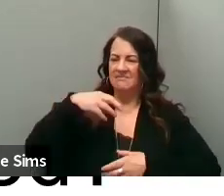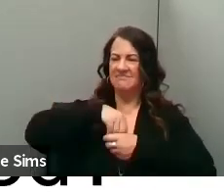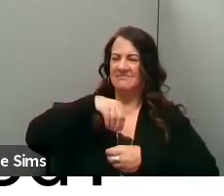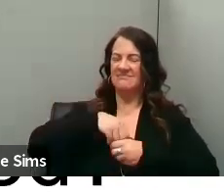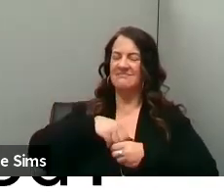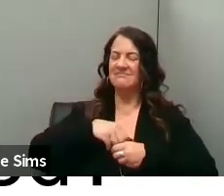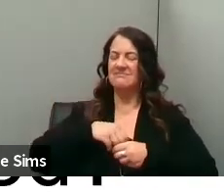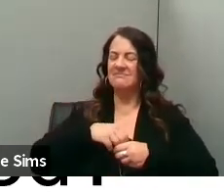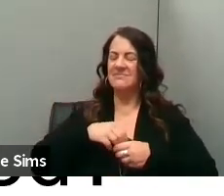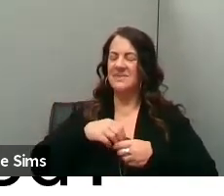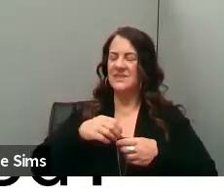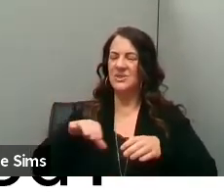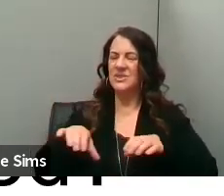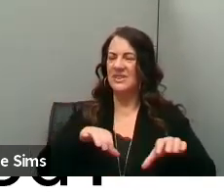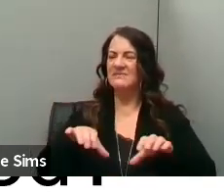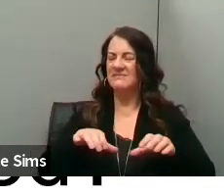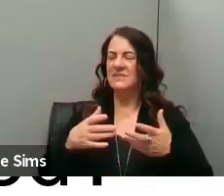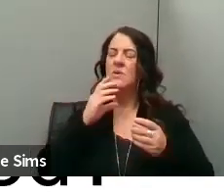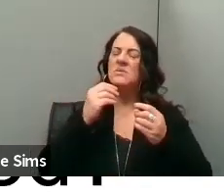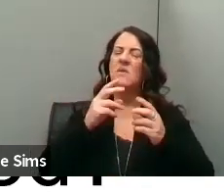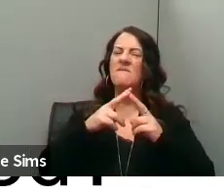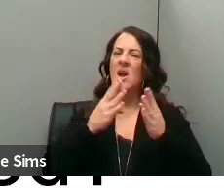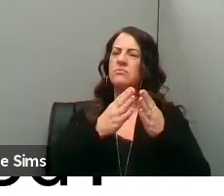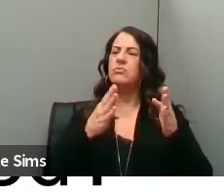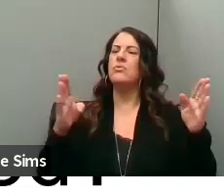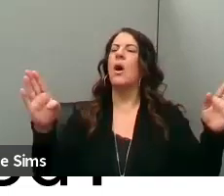various types of organs. So it's pretty broad.